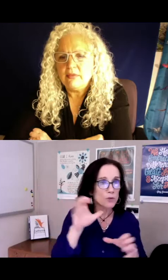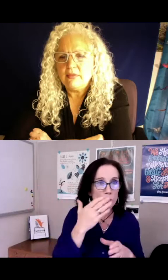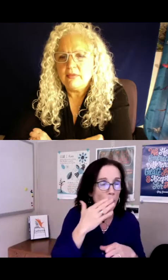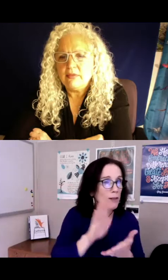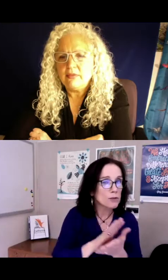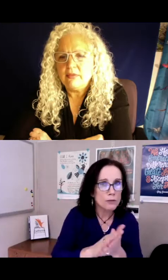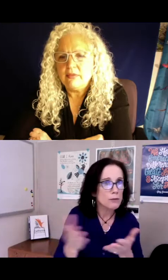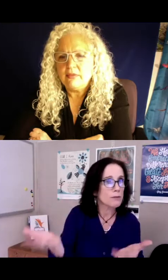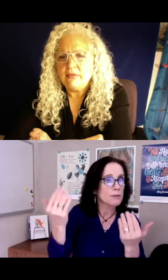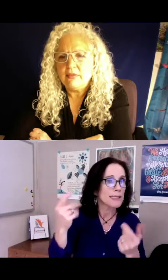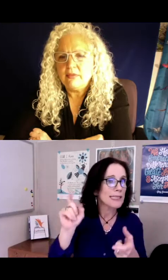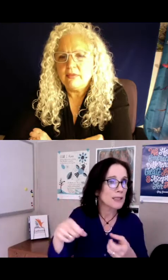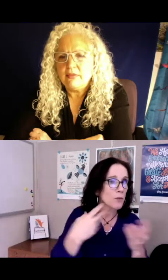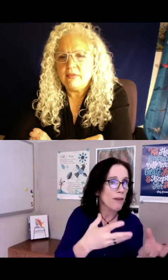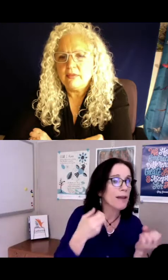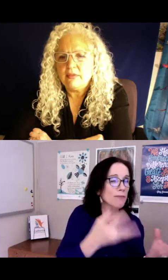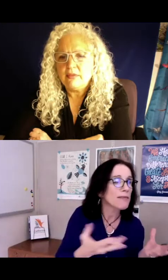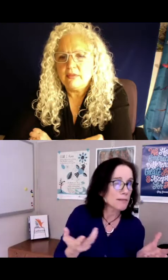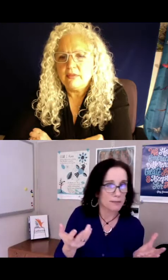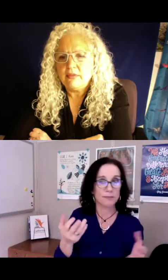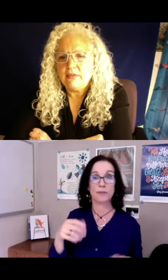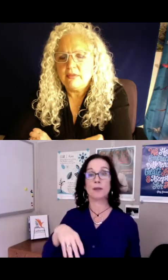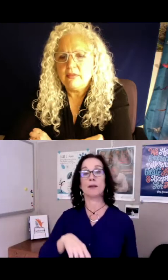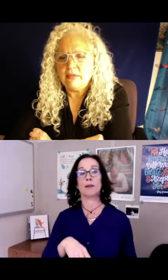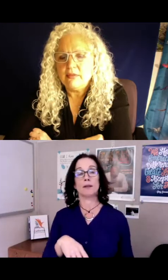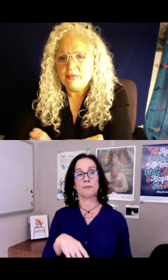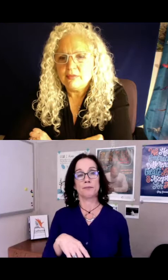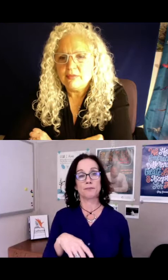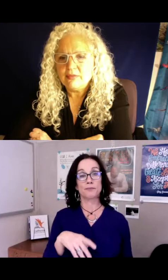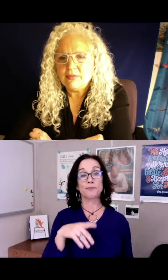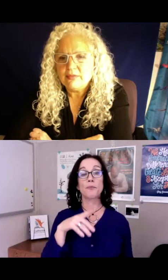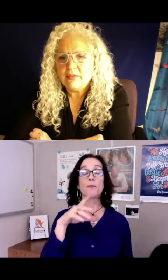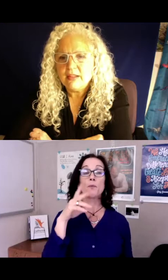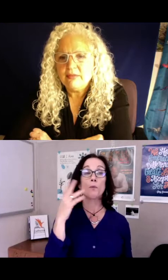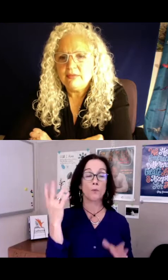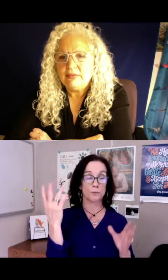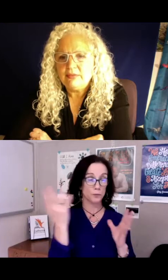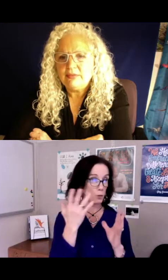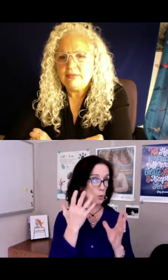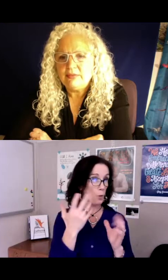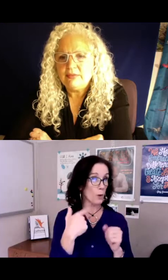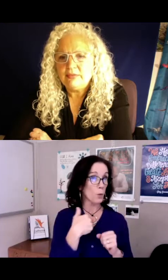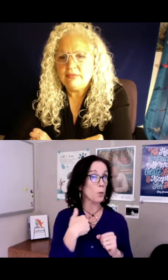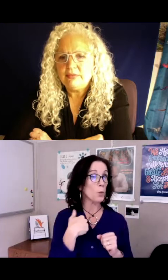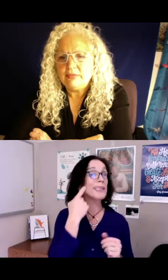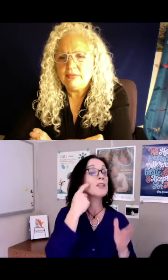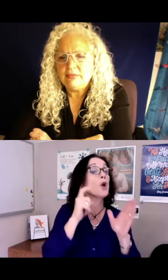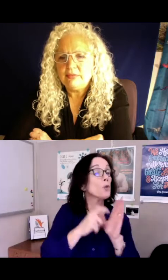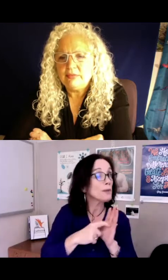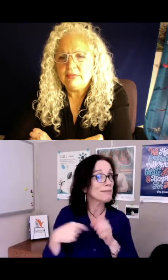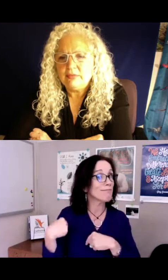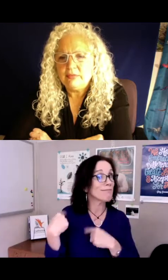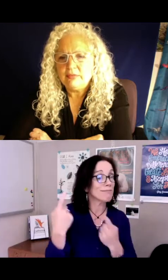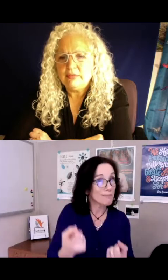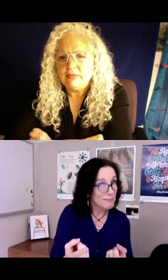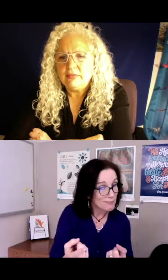certain services. You know, if the school's not doing well, they have a right to ask for those services. Now,